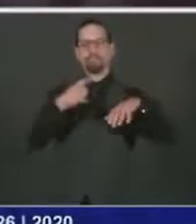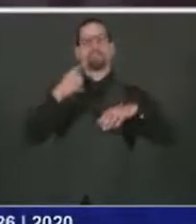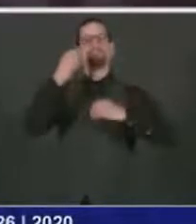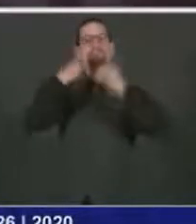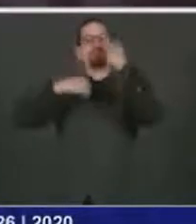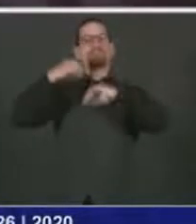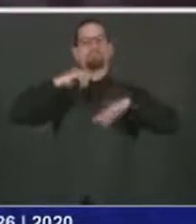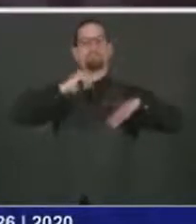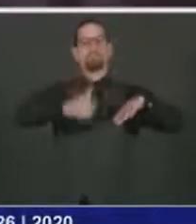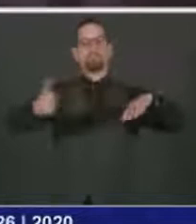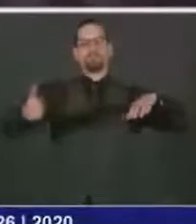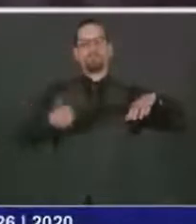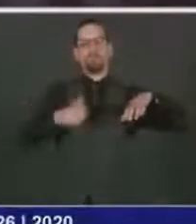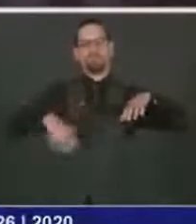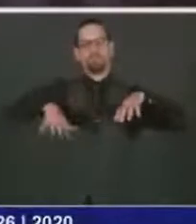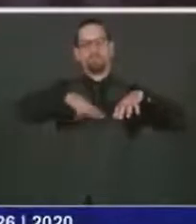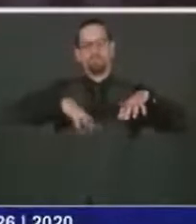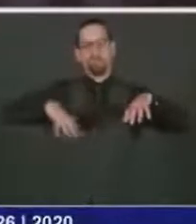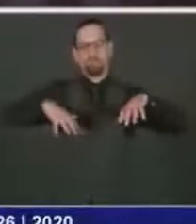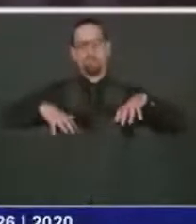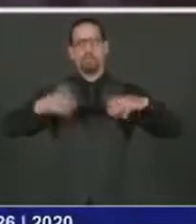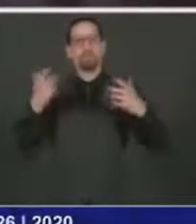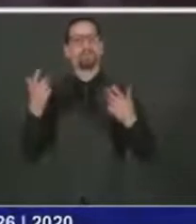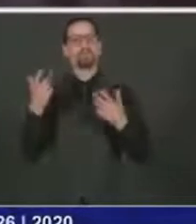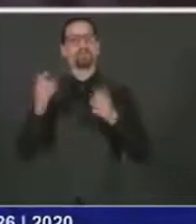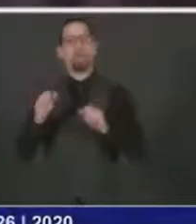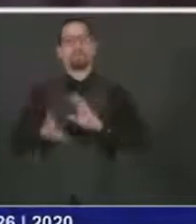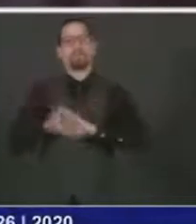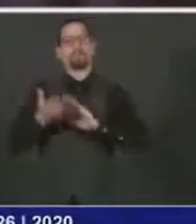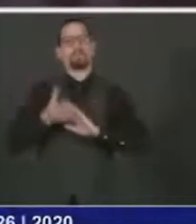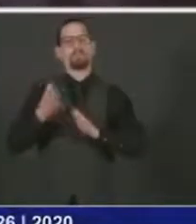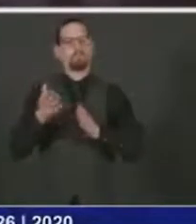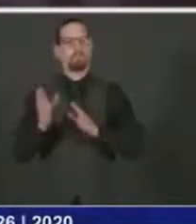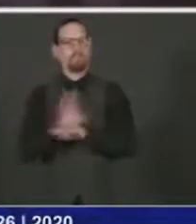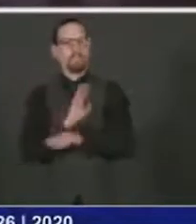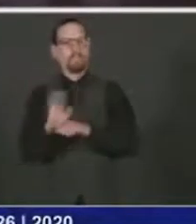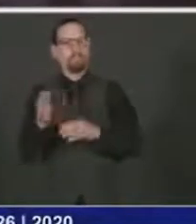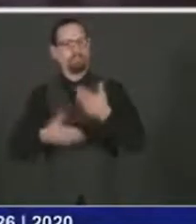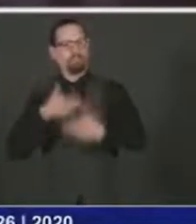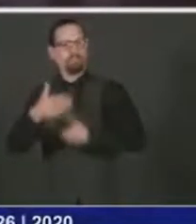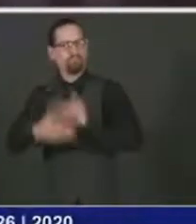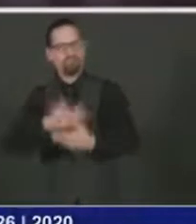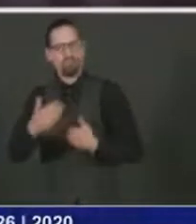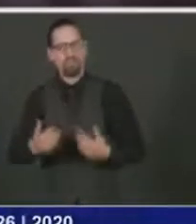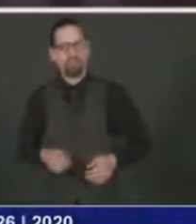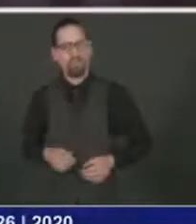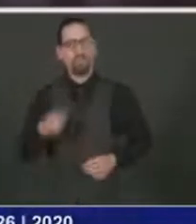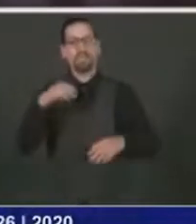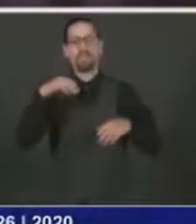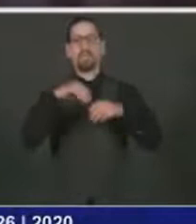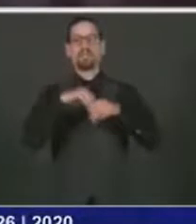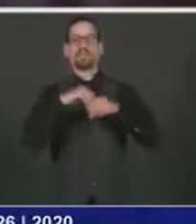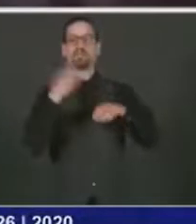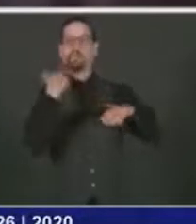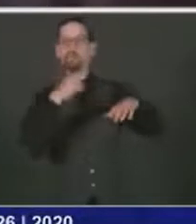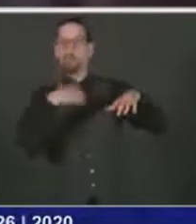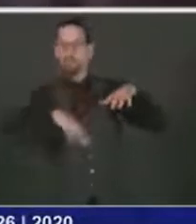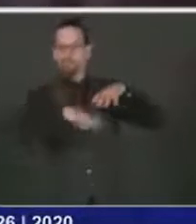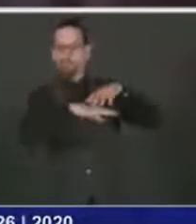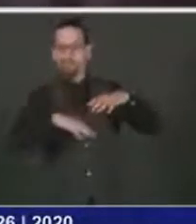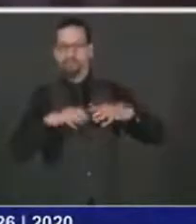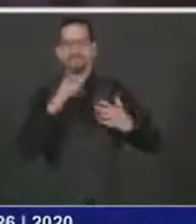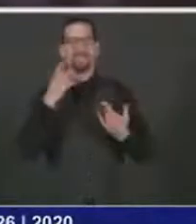to stay open and helps her survive. Inside, immaculate, and lots of